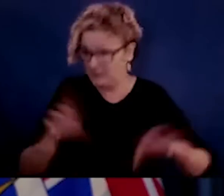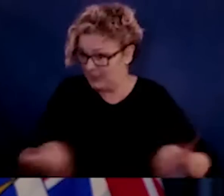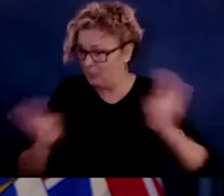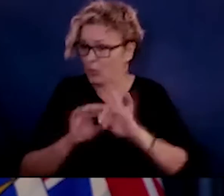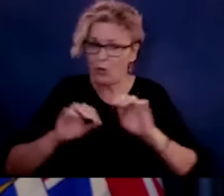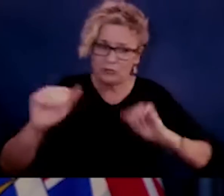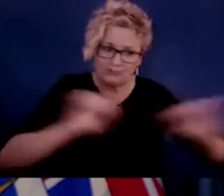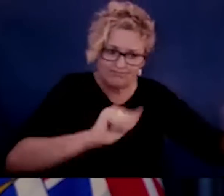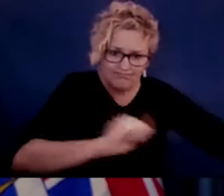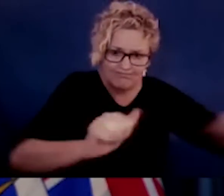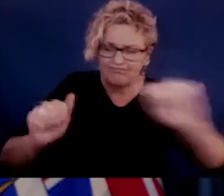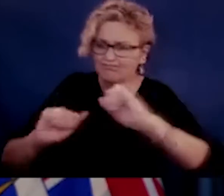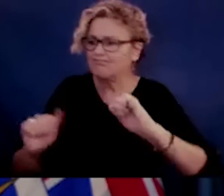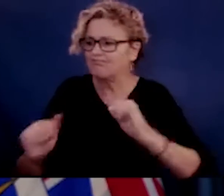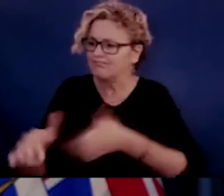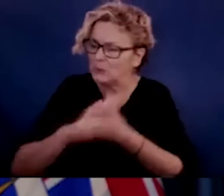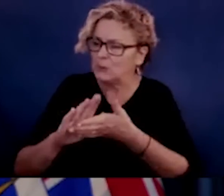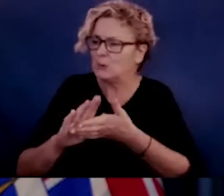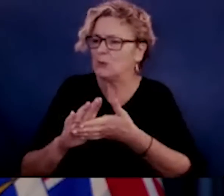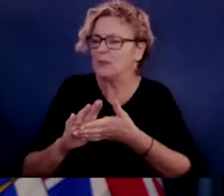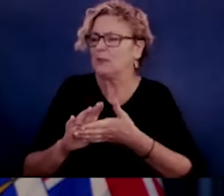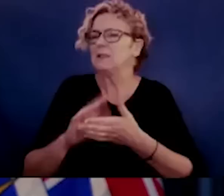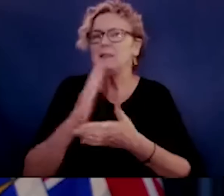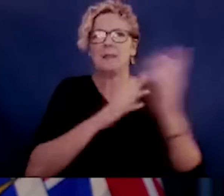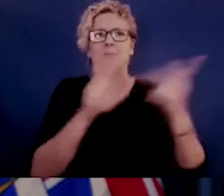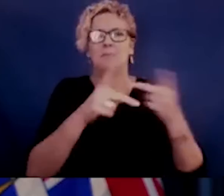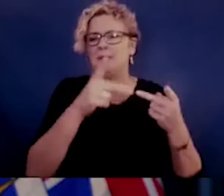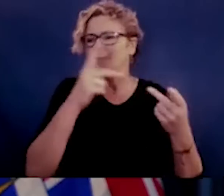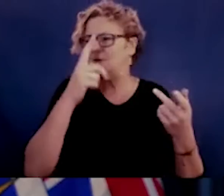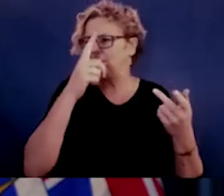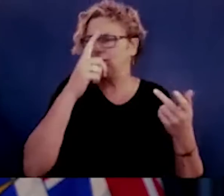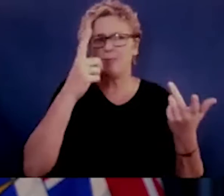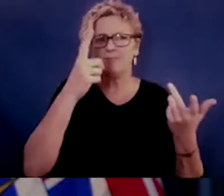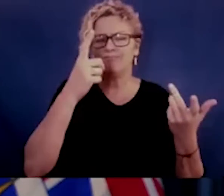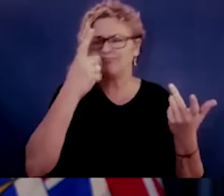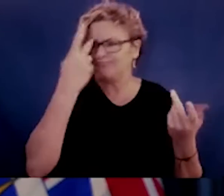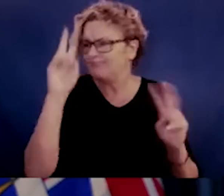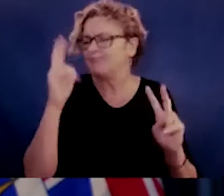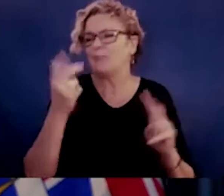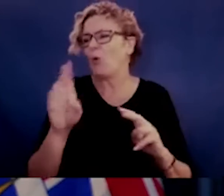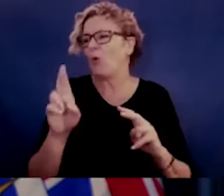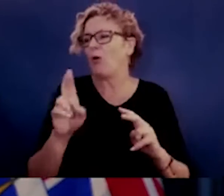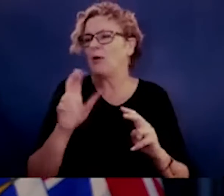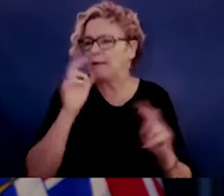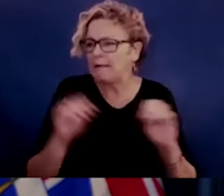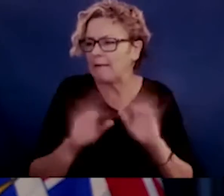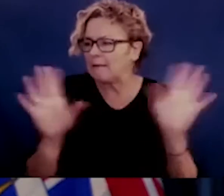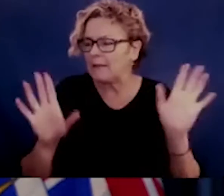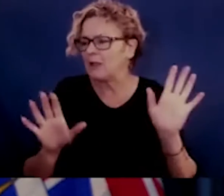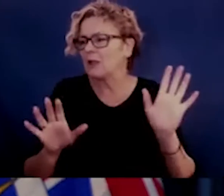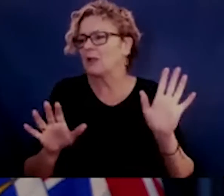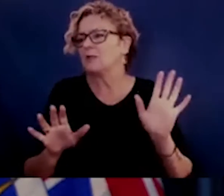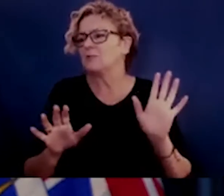And indoors, really important is routine cleaning of those high-touch areas and making sure that we're cleaning our